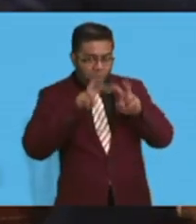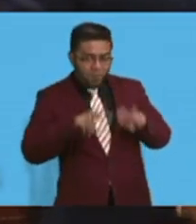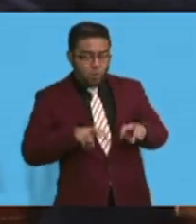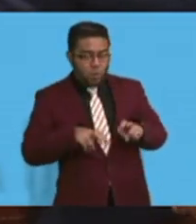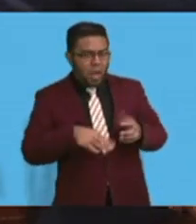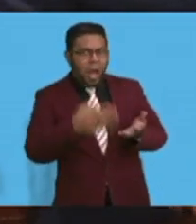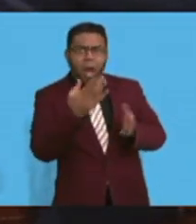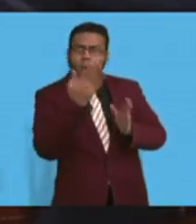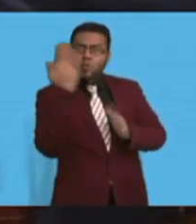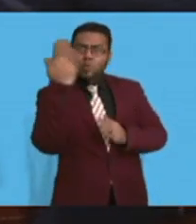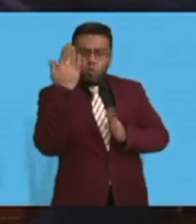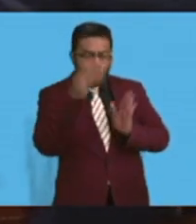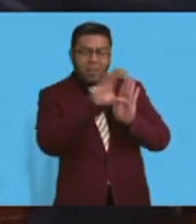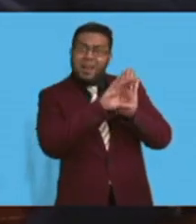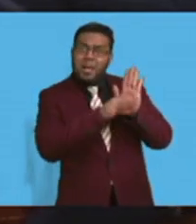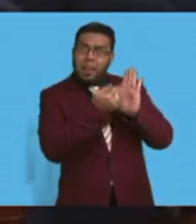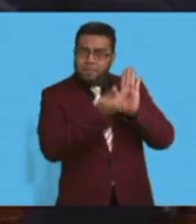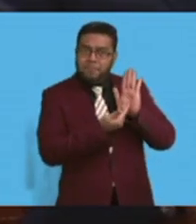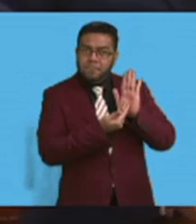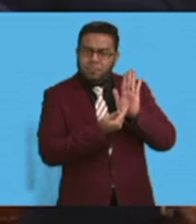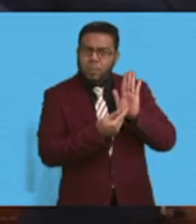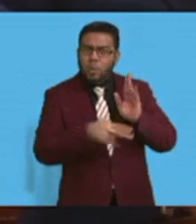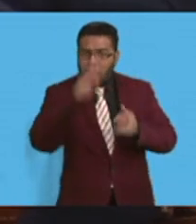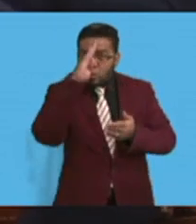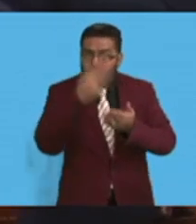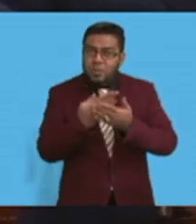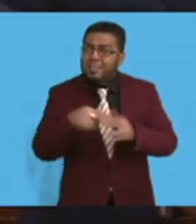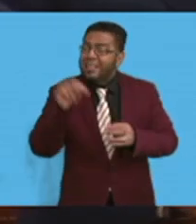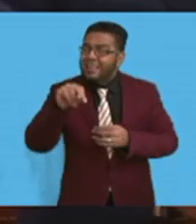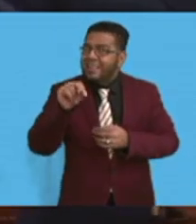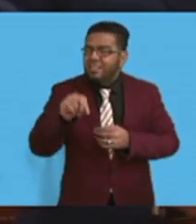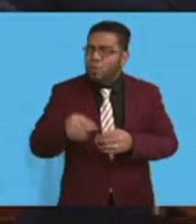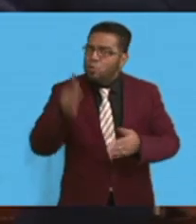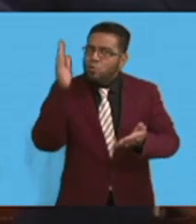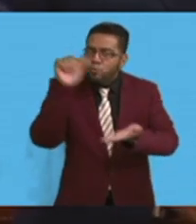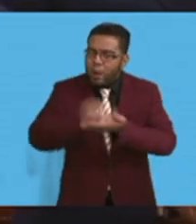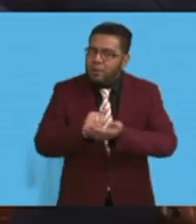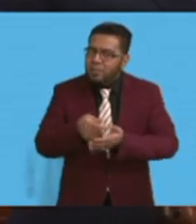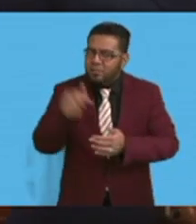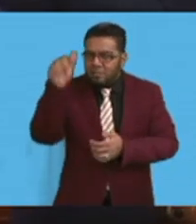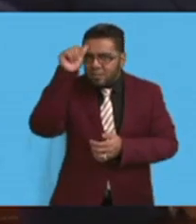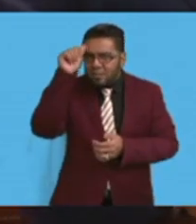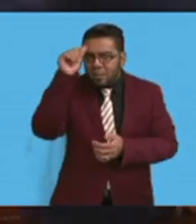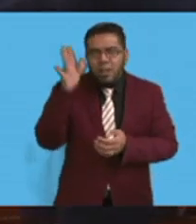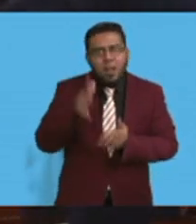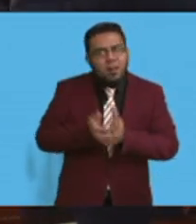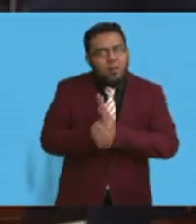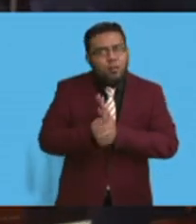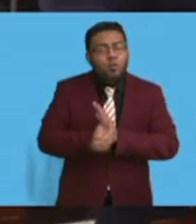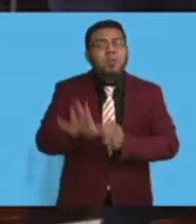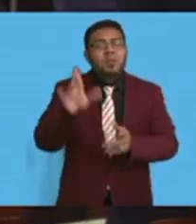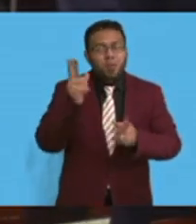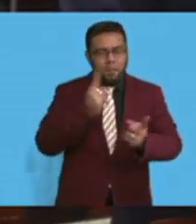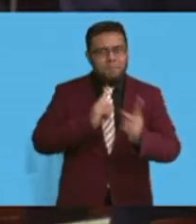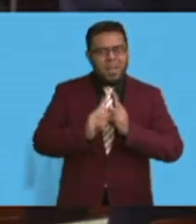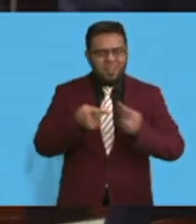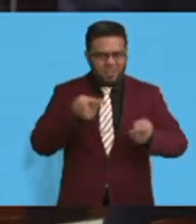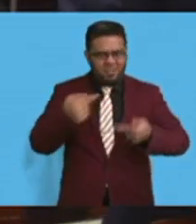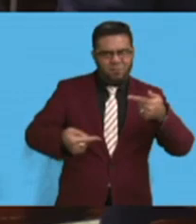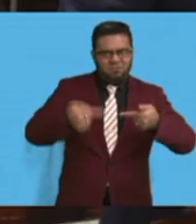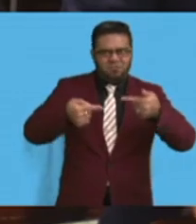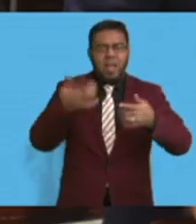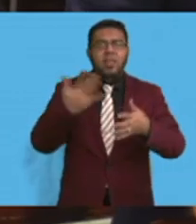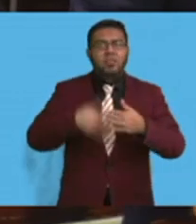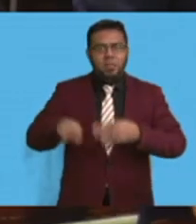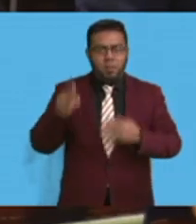school curriculum because our students need the right skills, the right knowledge and the right qualifications to be competitive in a modern economy.